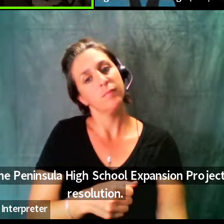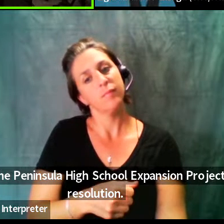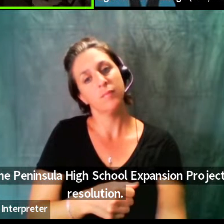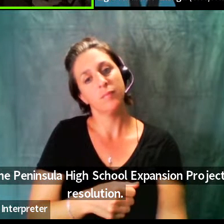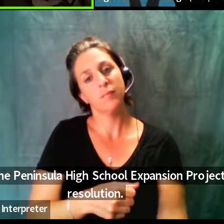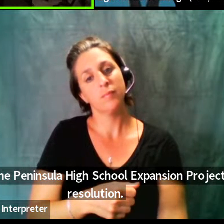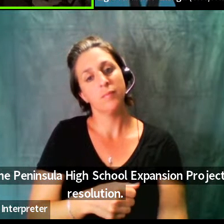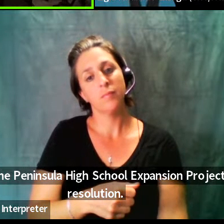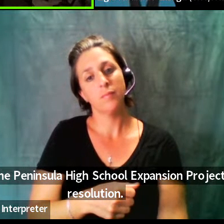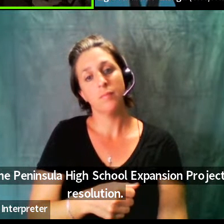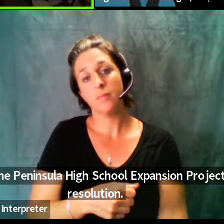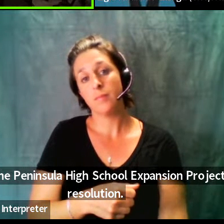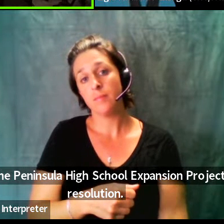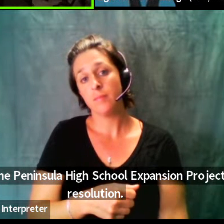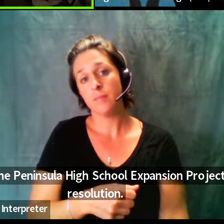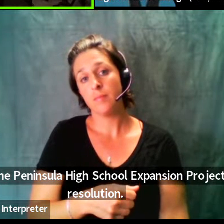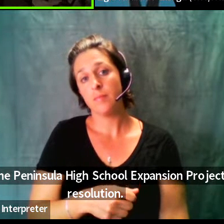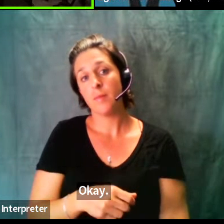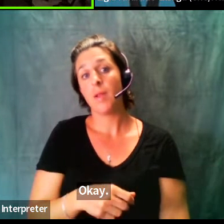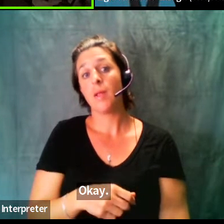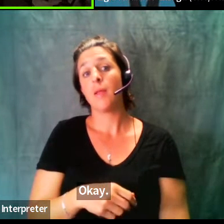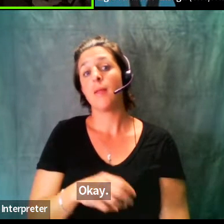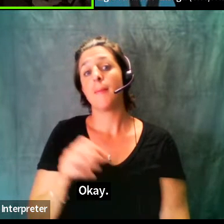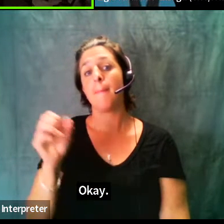Okay. Yeah.